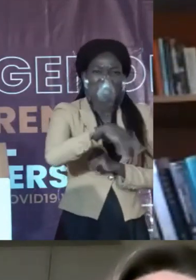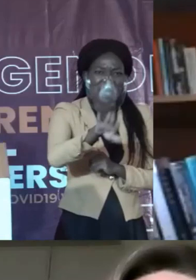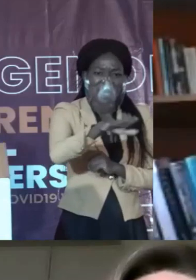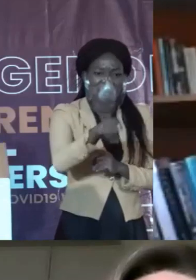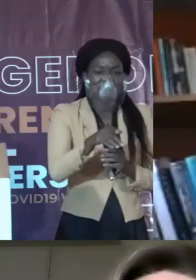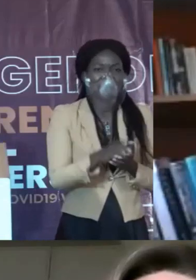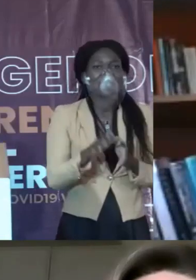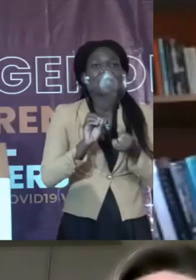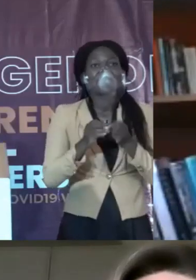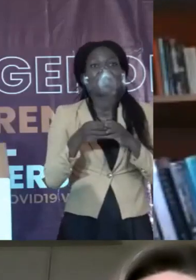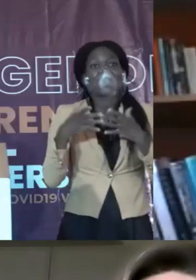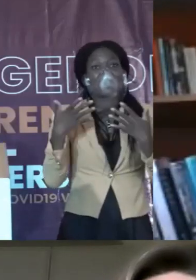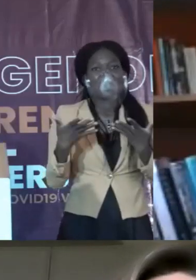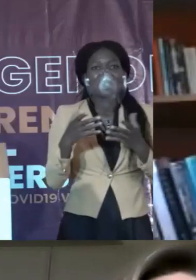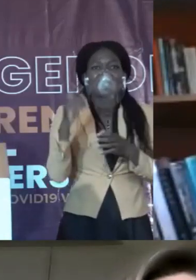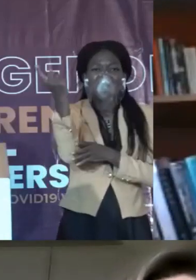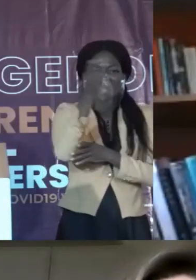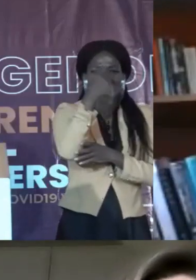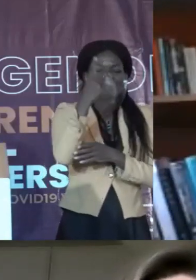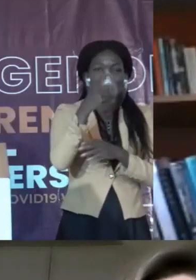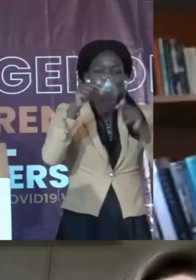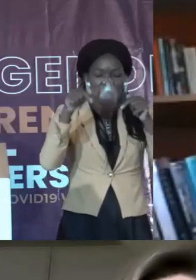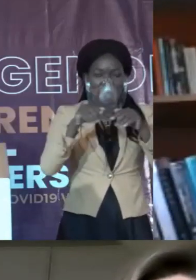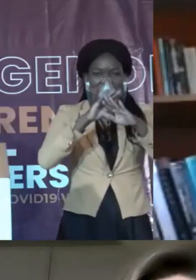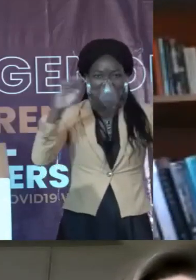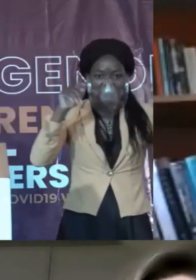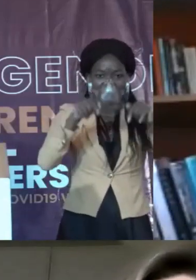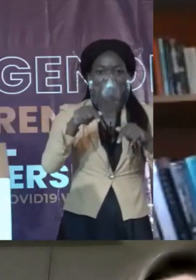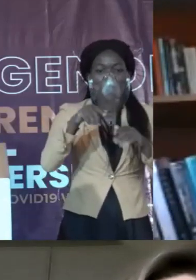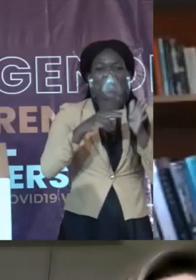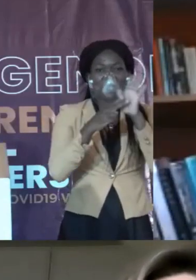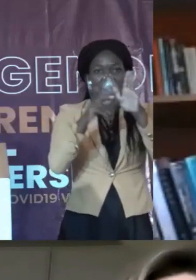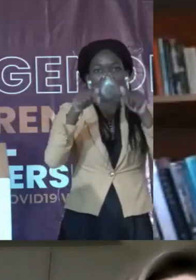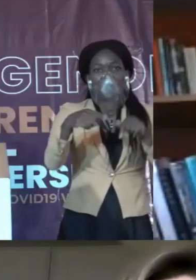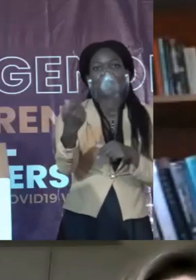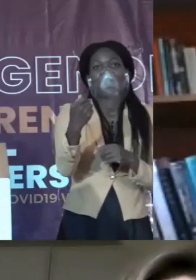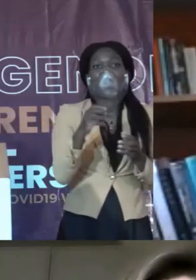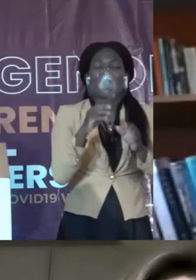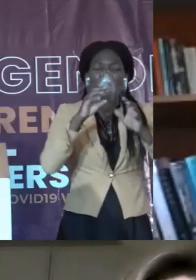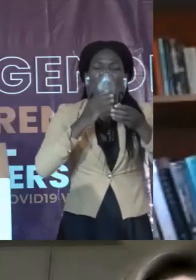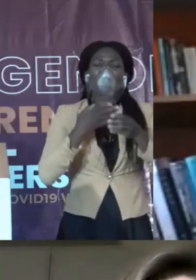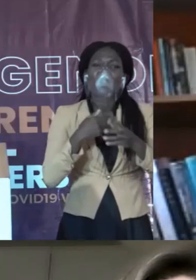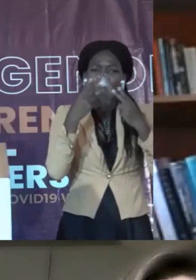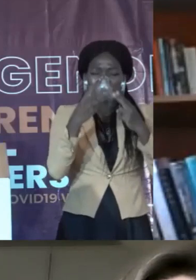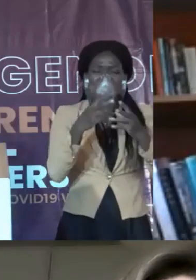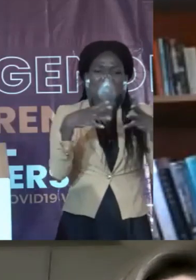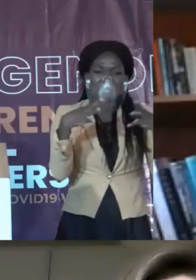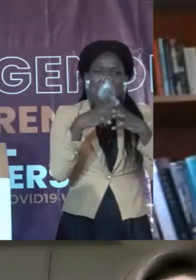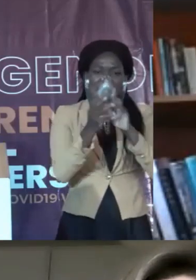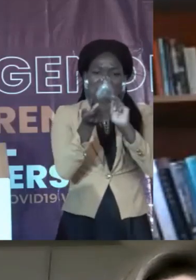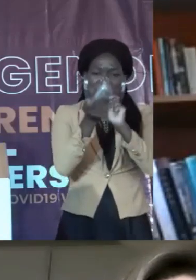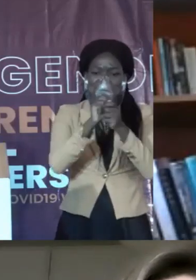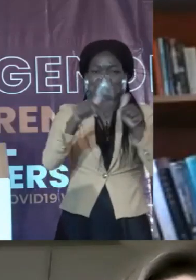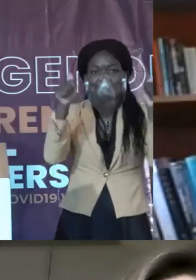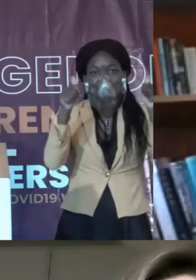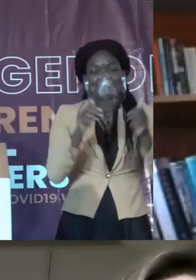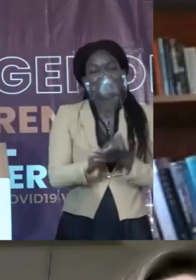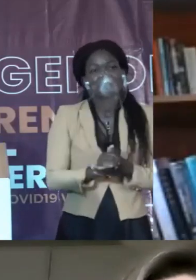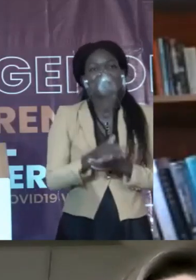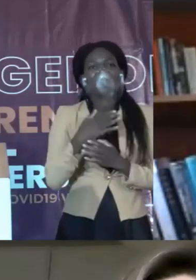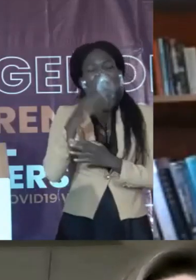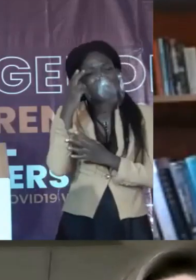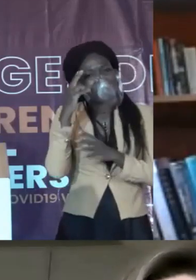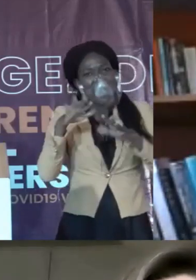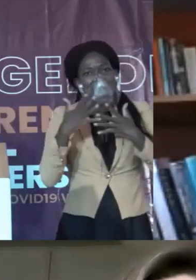what should we do at national level for things to work out? So I wanted you to show us in terms of how do civil